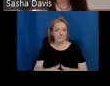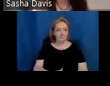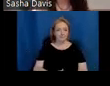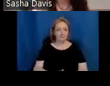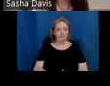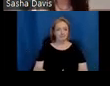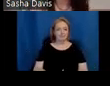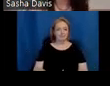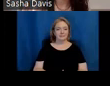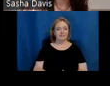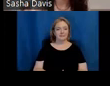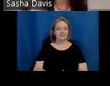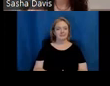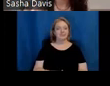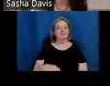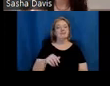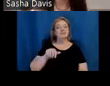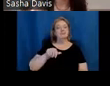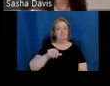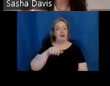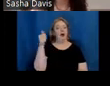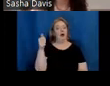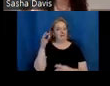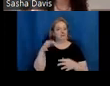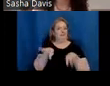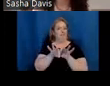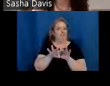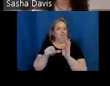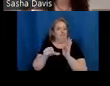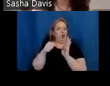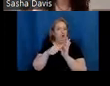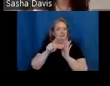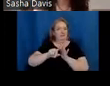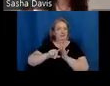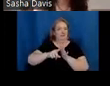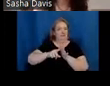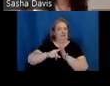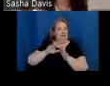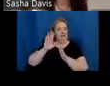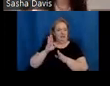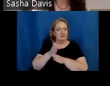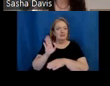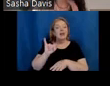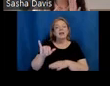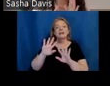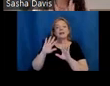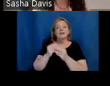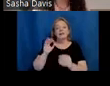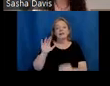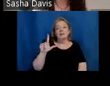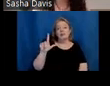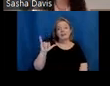Another very early key work for Gross was the Lindbergh family, which is this